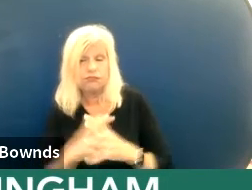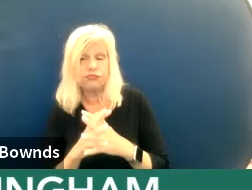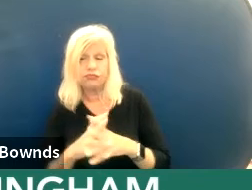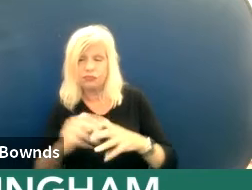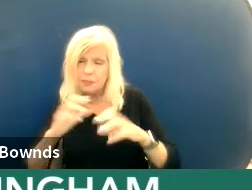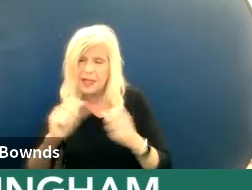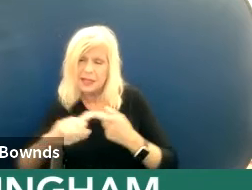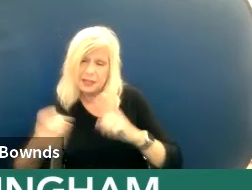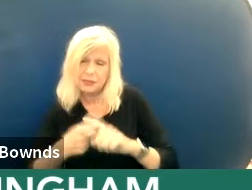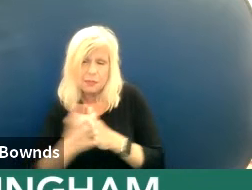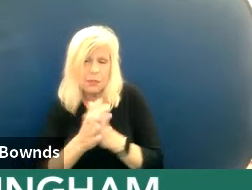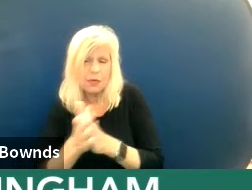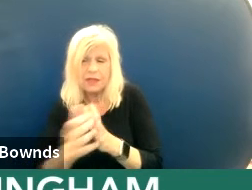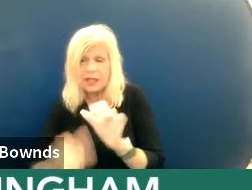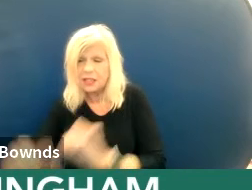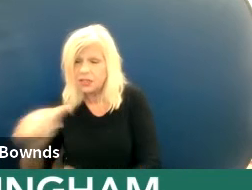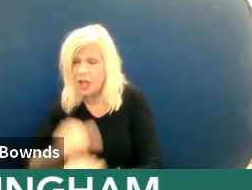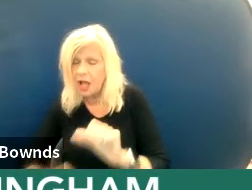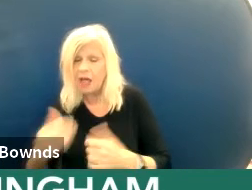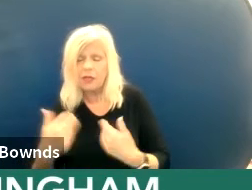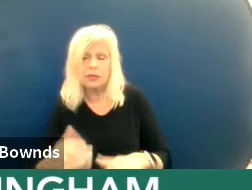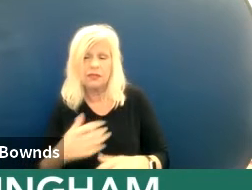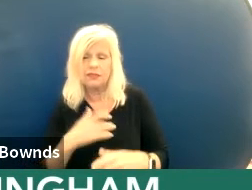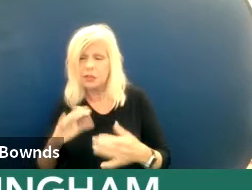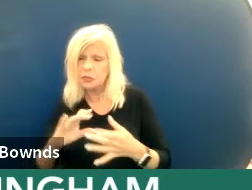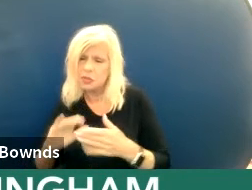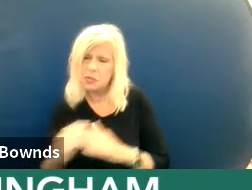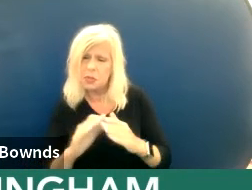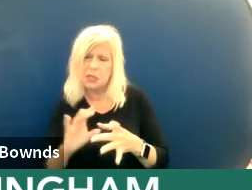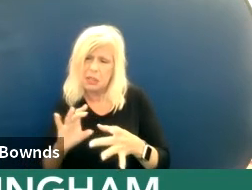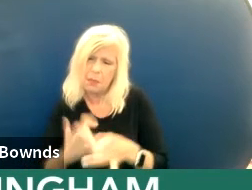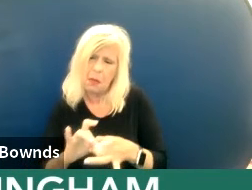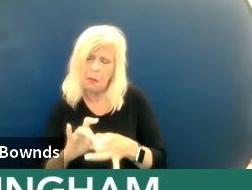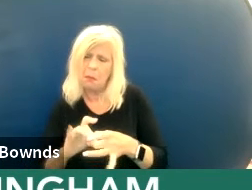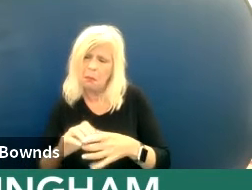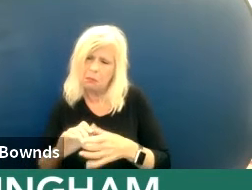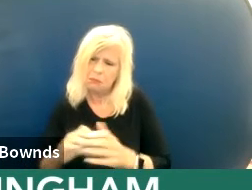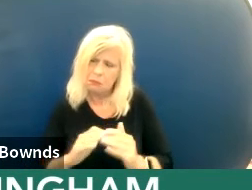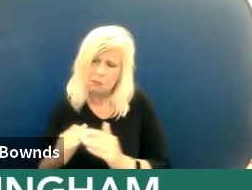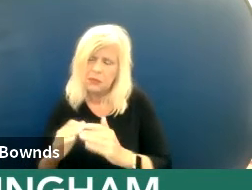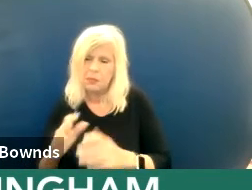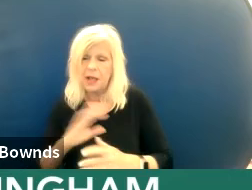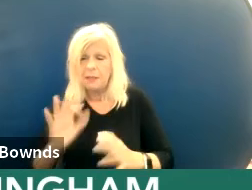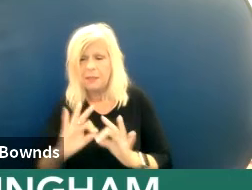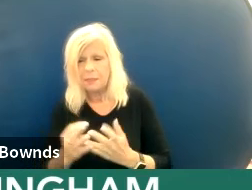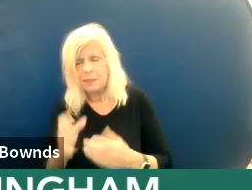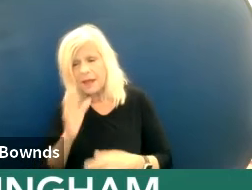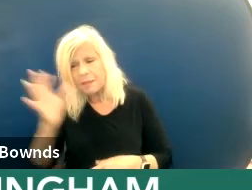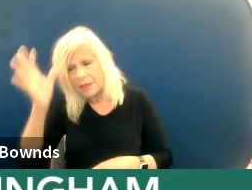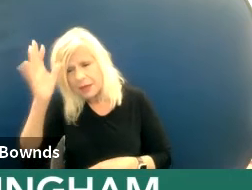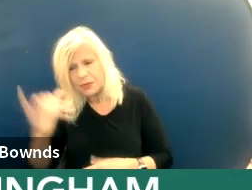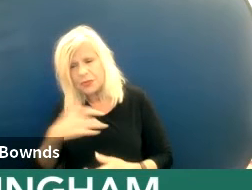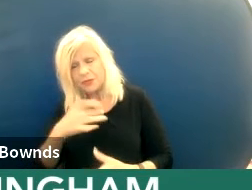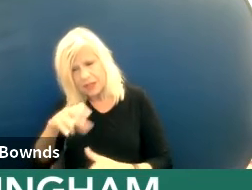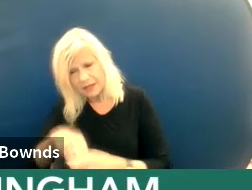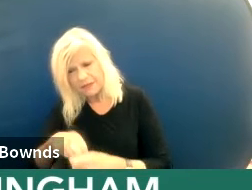truly motivated each other. Having that sense of community was huge, not only for me, but also for my parents. And I started to learn that